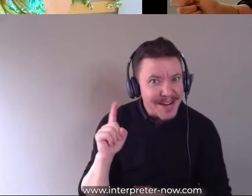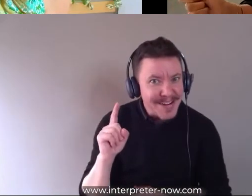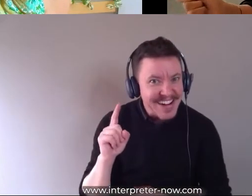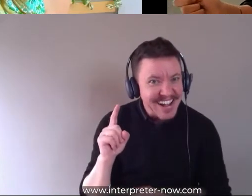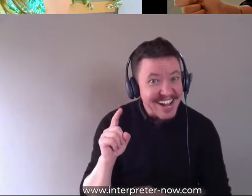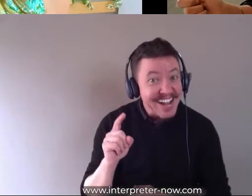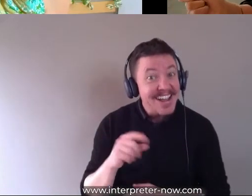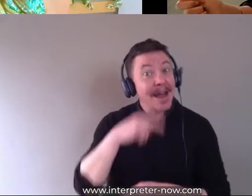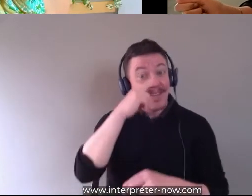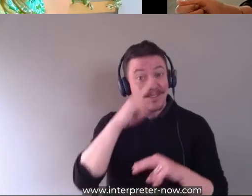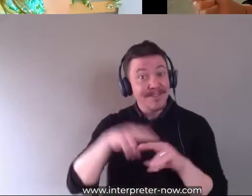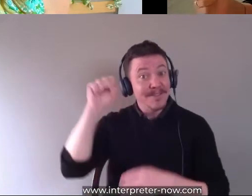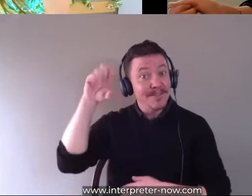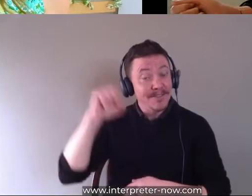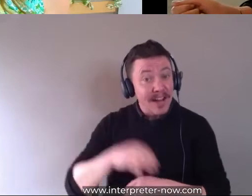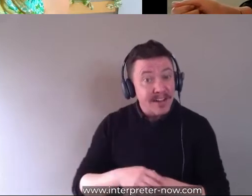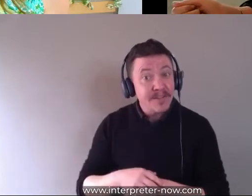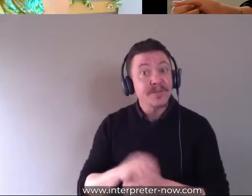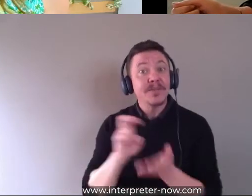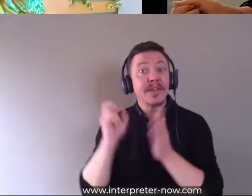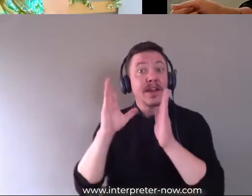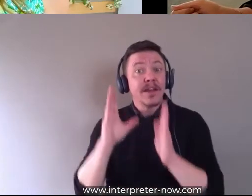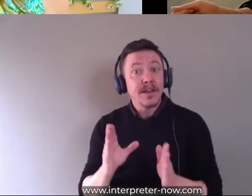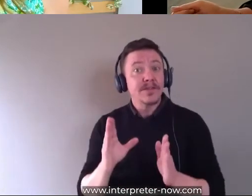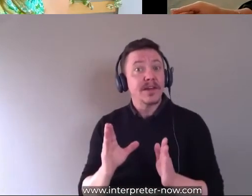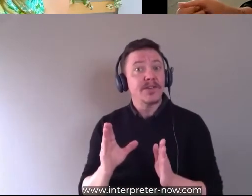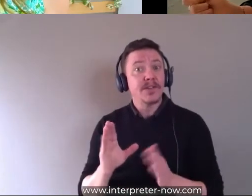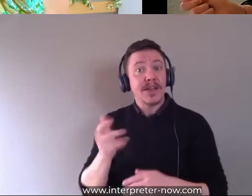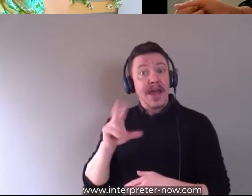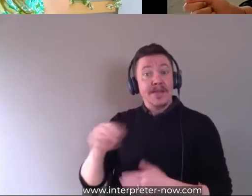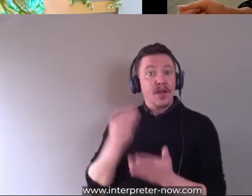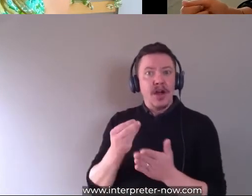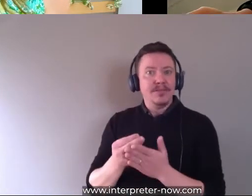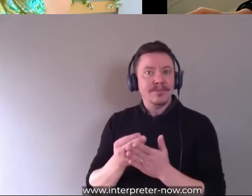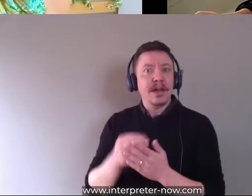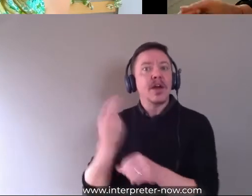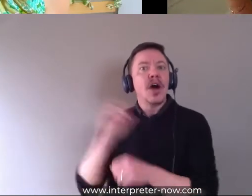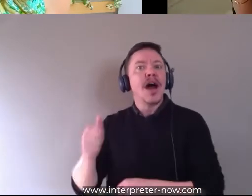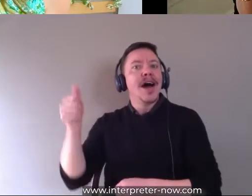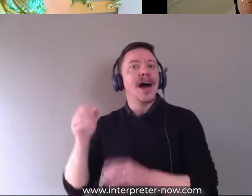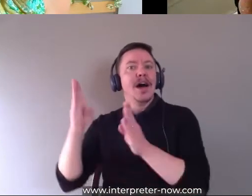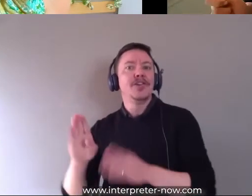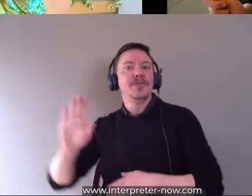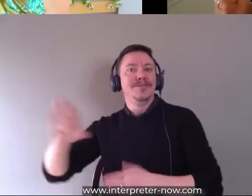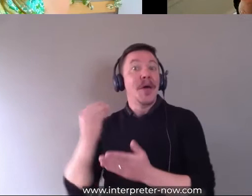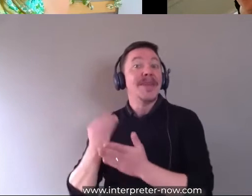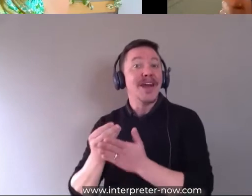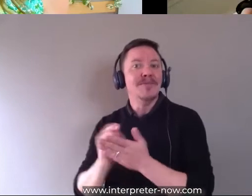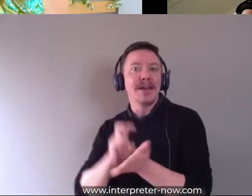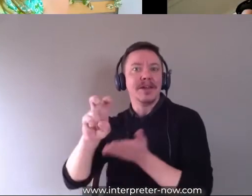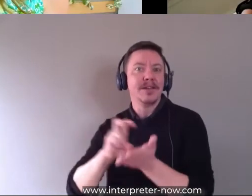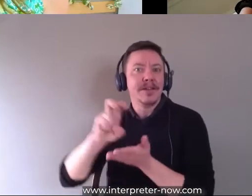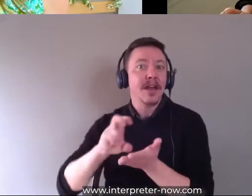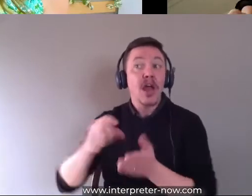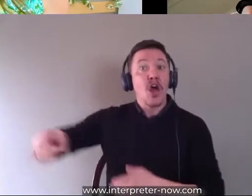fun fact, investors or venture capitalists, they're not investing very much their own money. They are investing other people's money. Those people